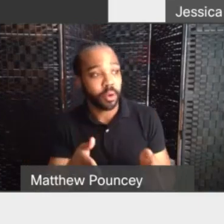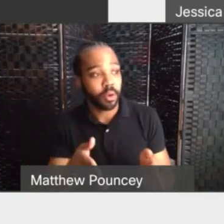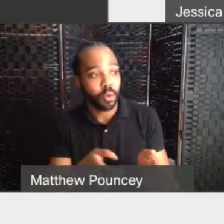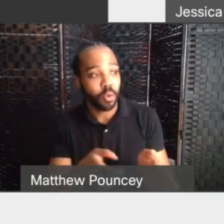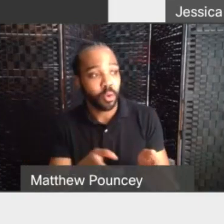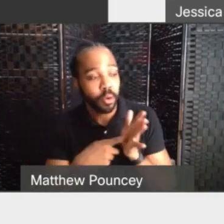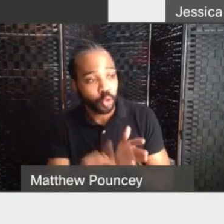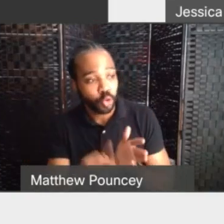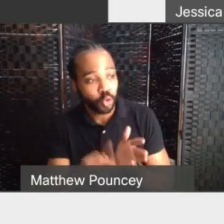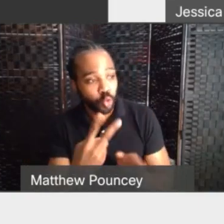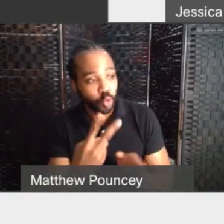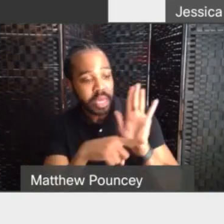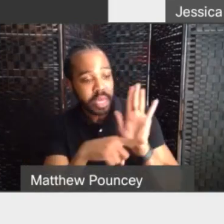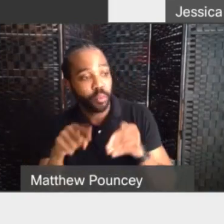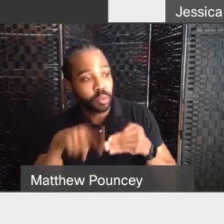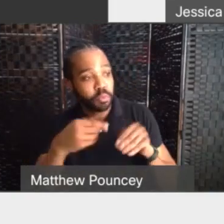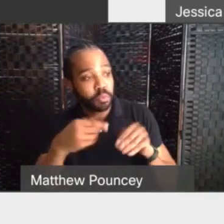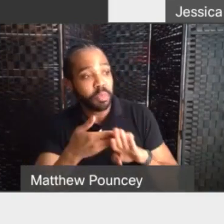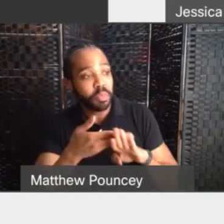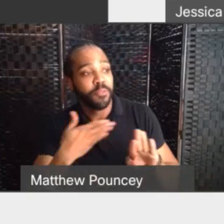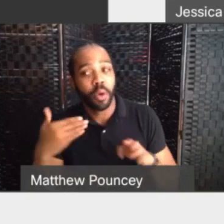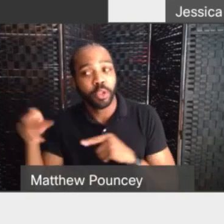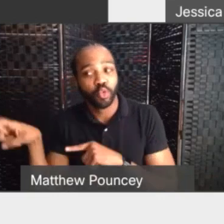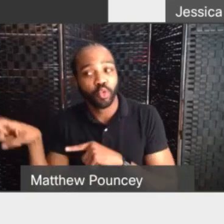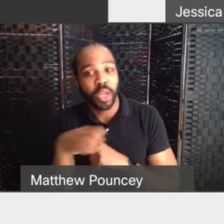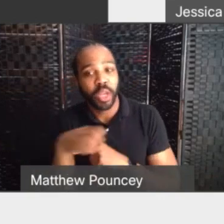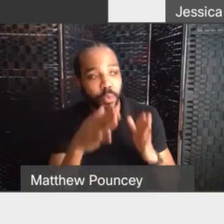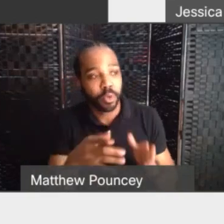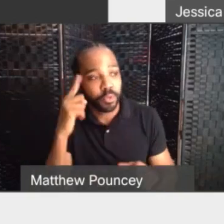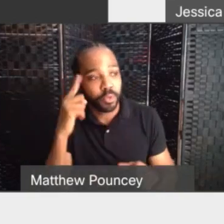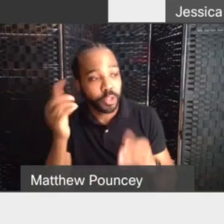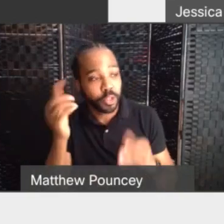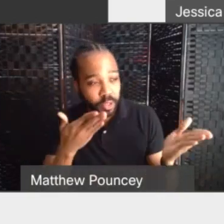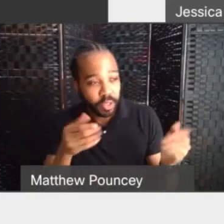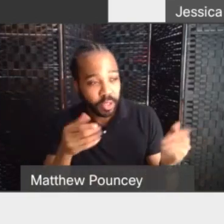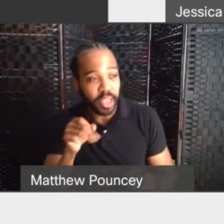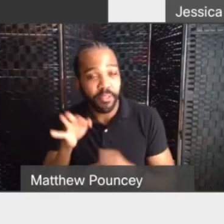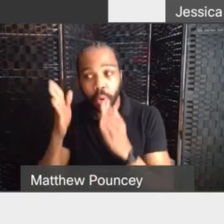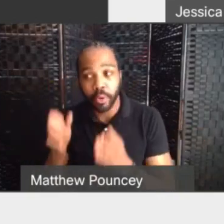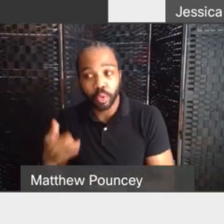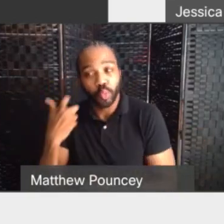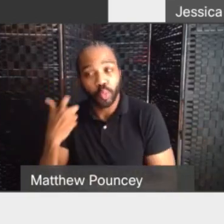them for services for a person who's been recently positive?